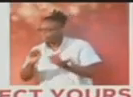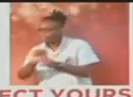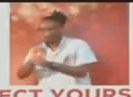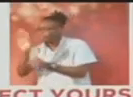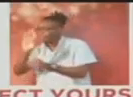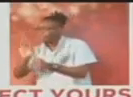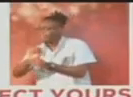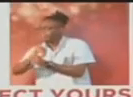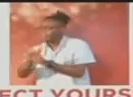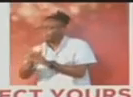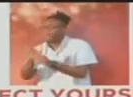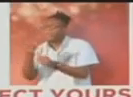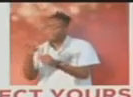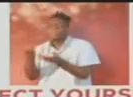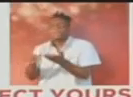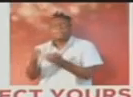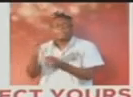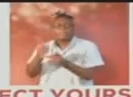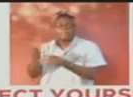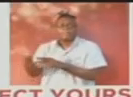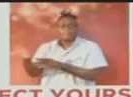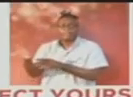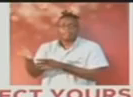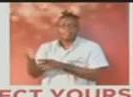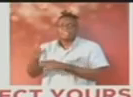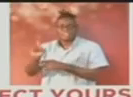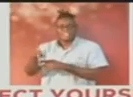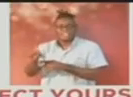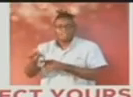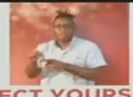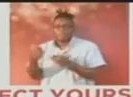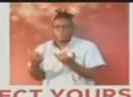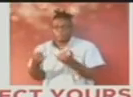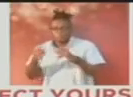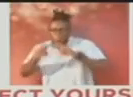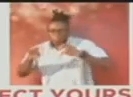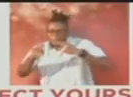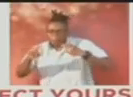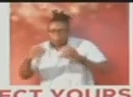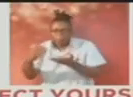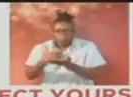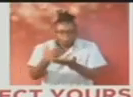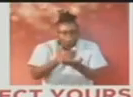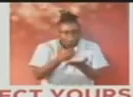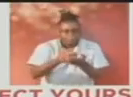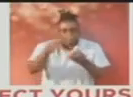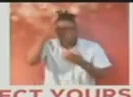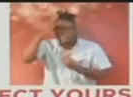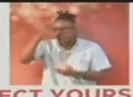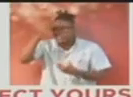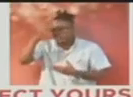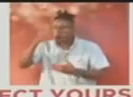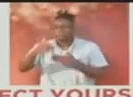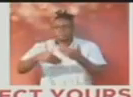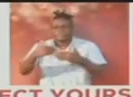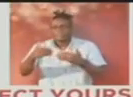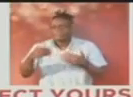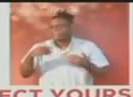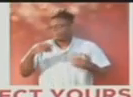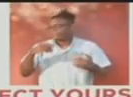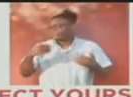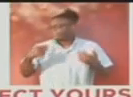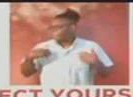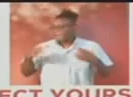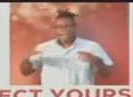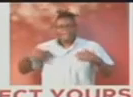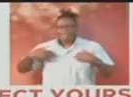variant, that information is still actually being processed. So all of the information on which strain was